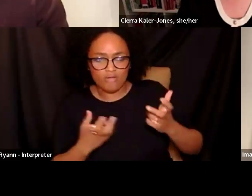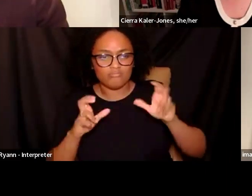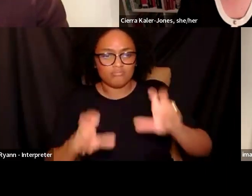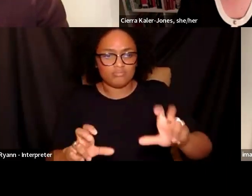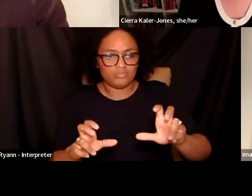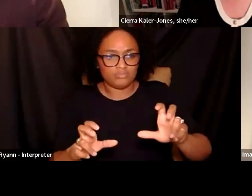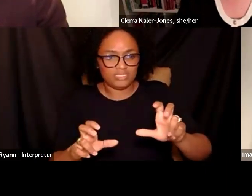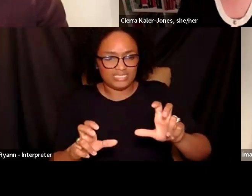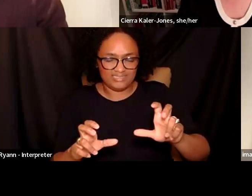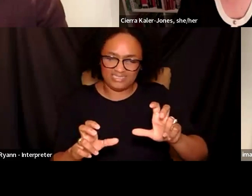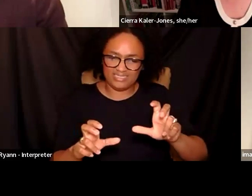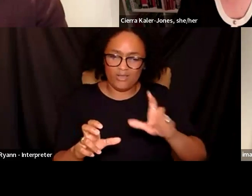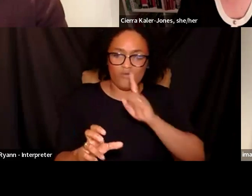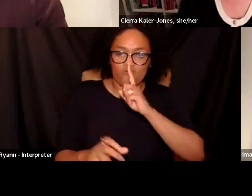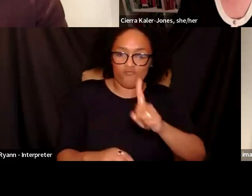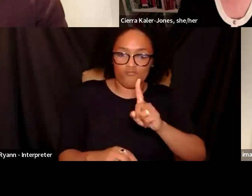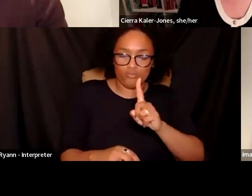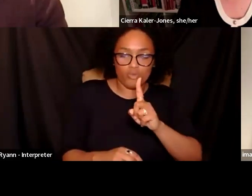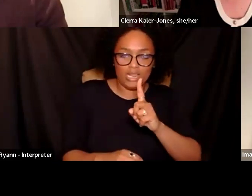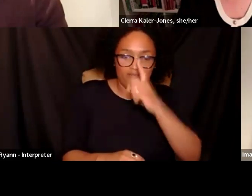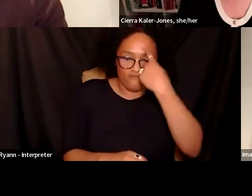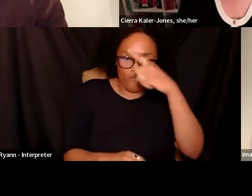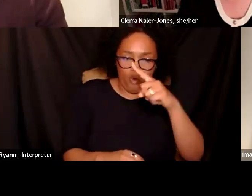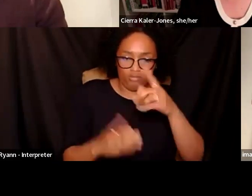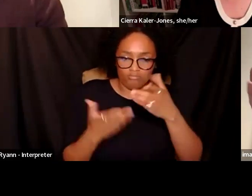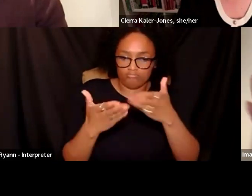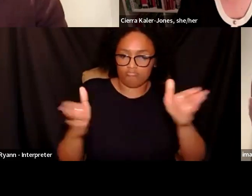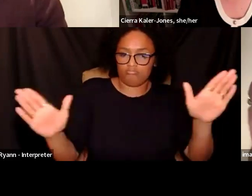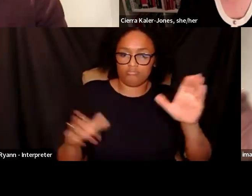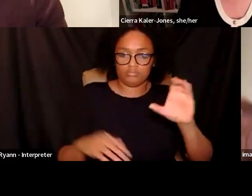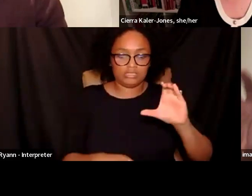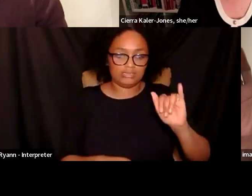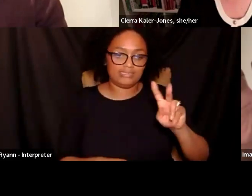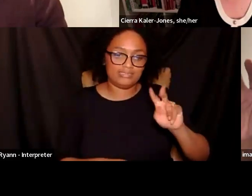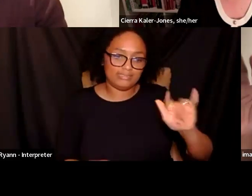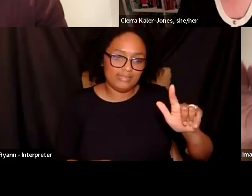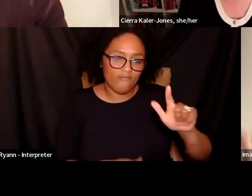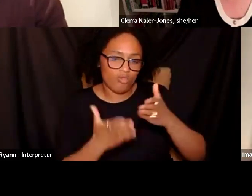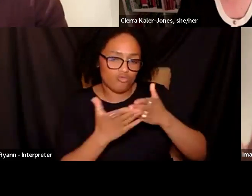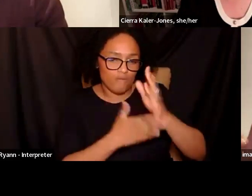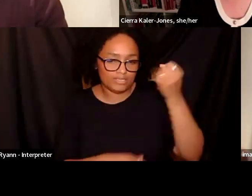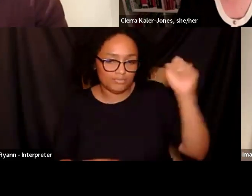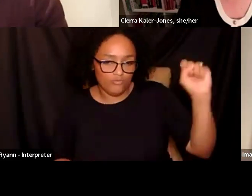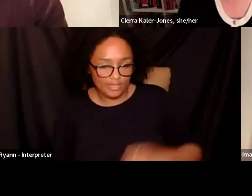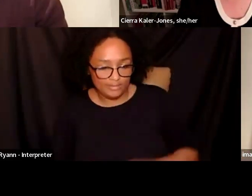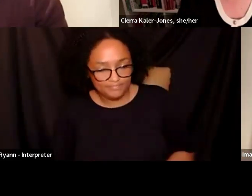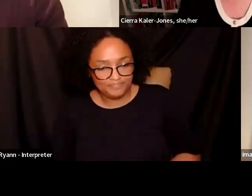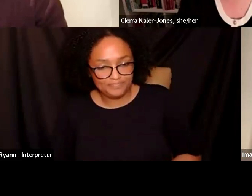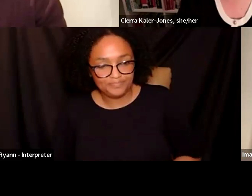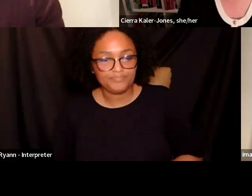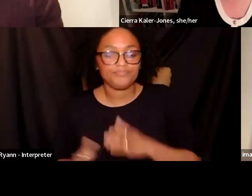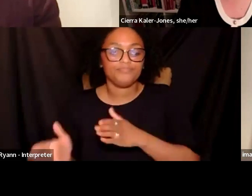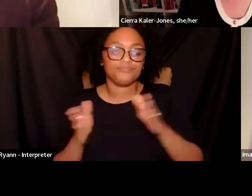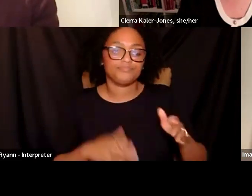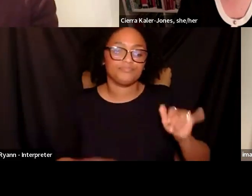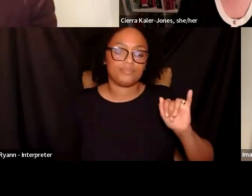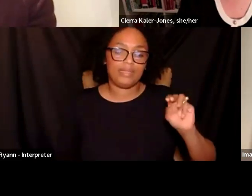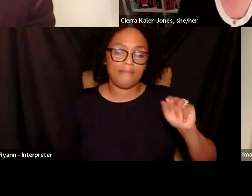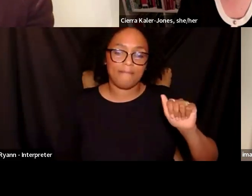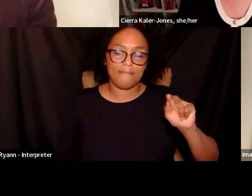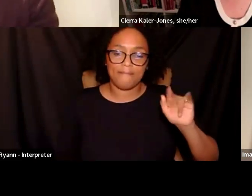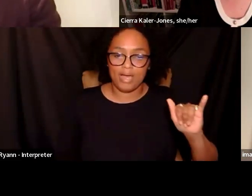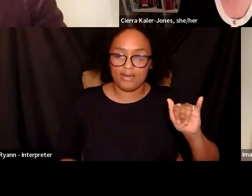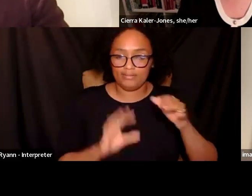I mean, I'll just say quickly that so one of the things that's digitized on the site, we have the journals, but we also